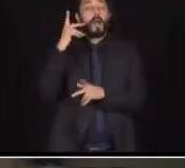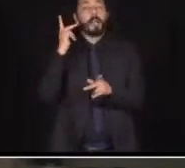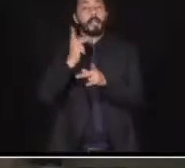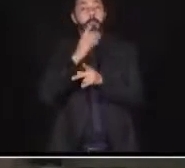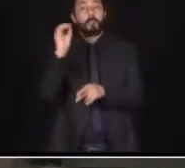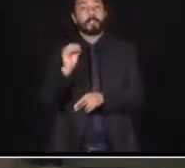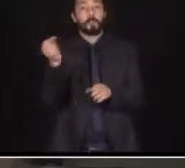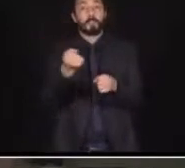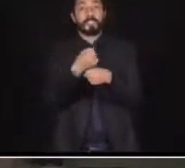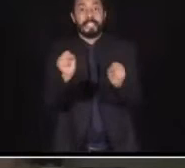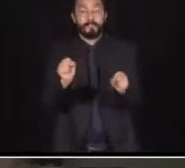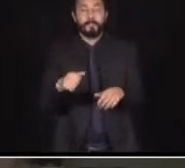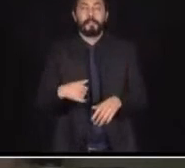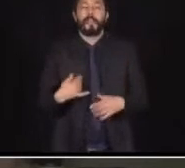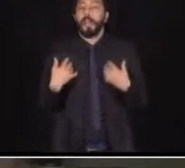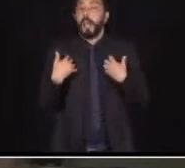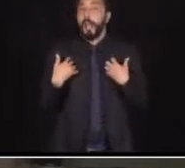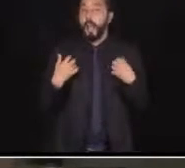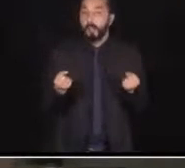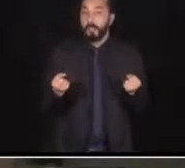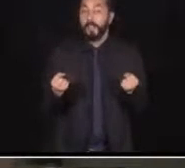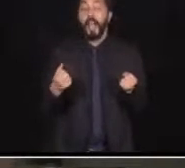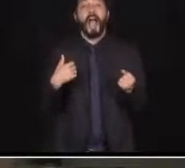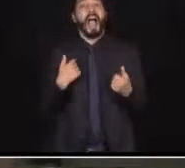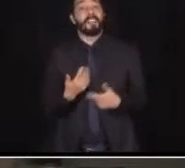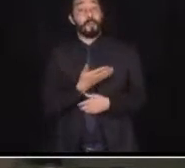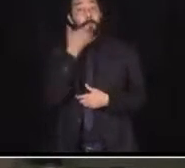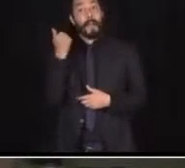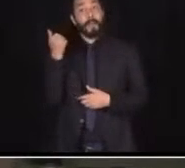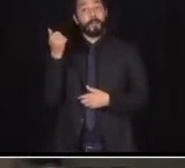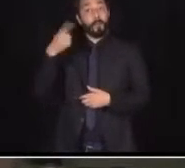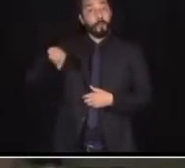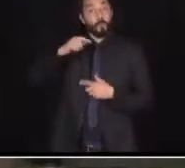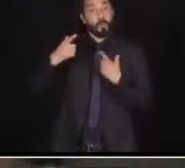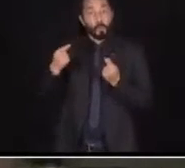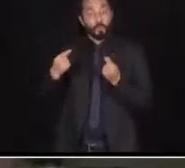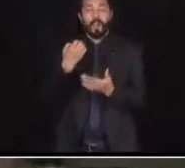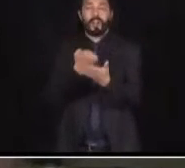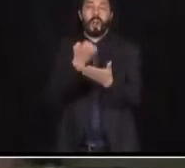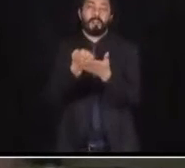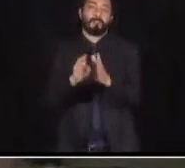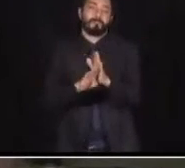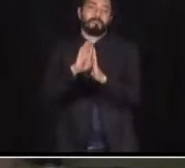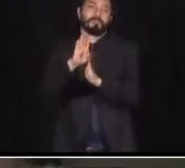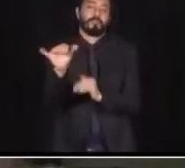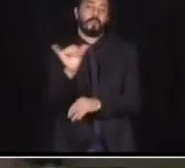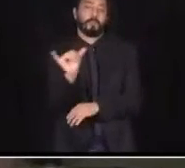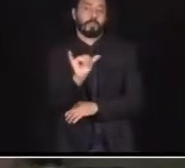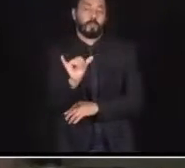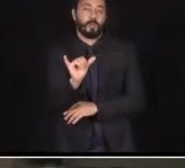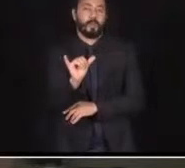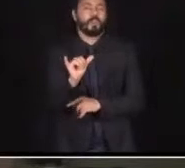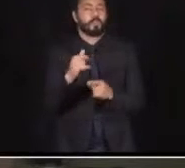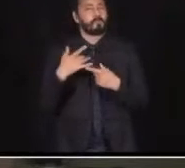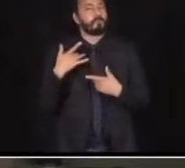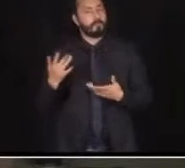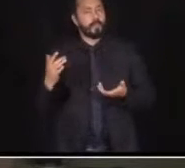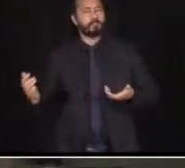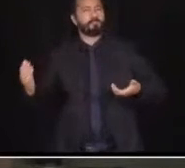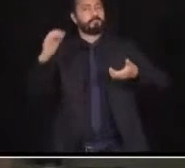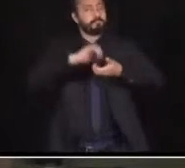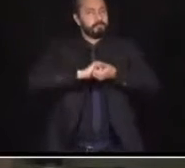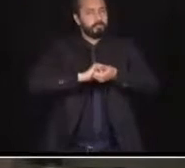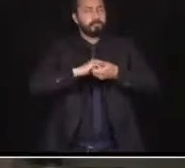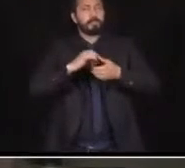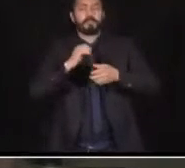healthy. And the better we do there, of course, the better our economy will do. So they go hand in hand. My job is to make sure that they